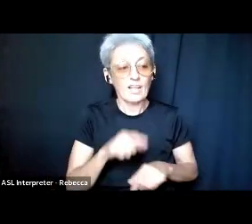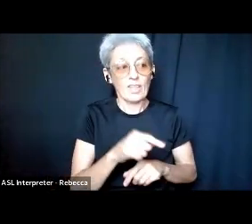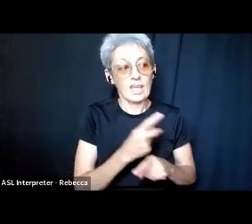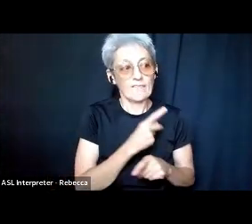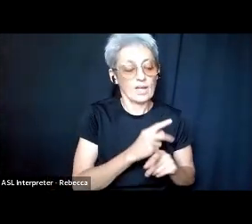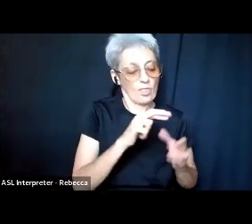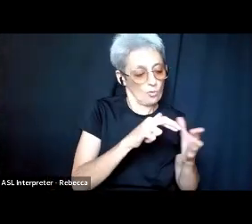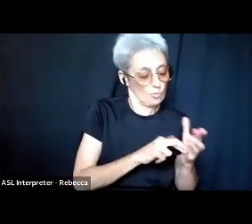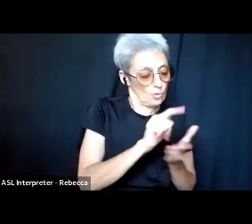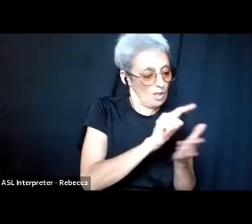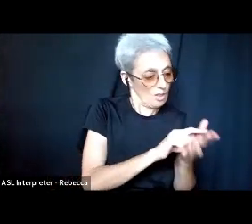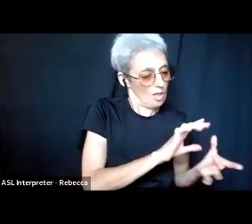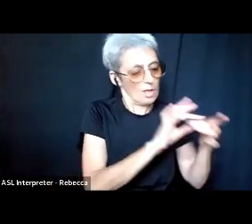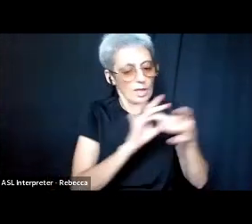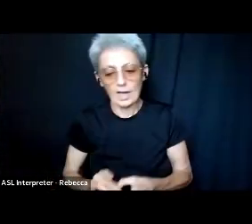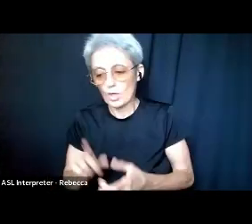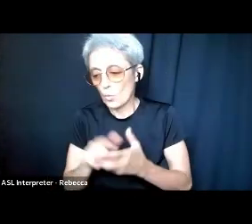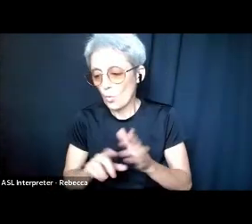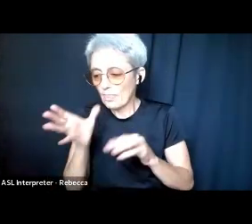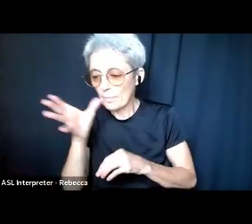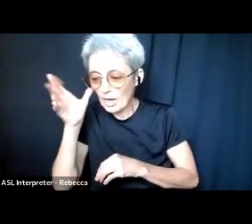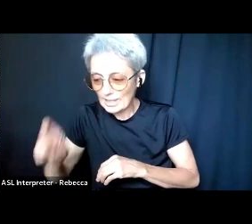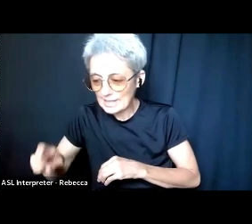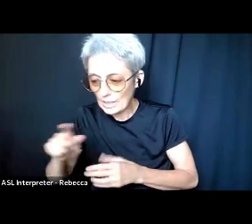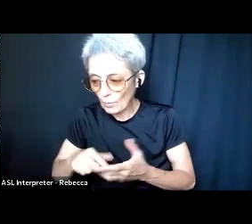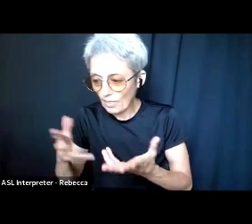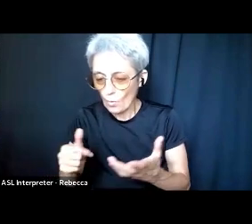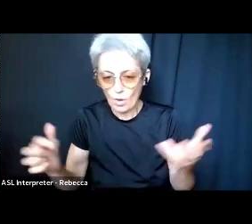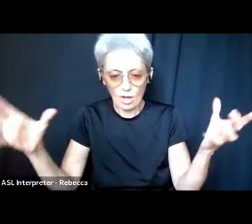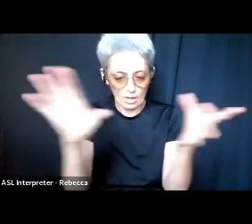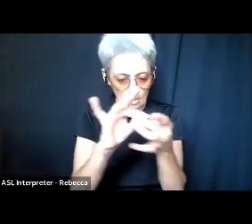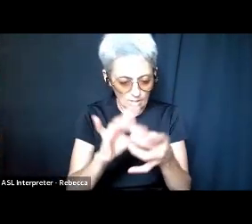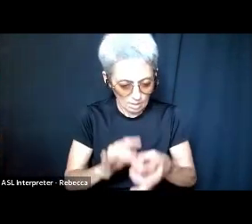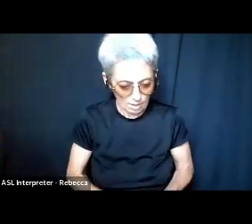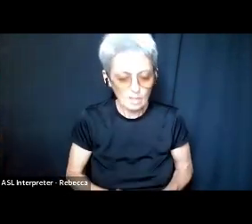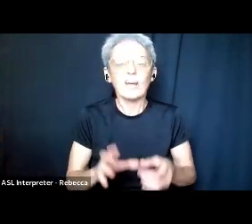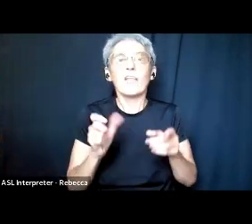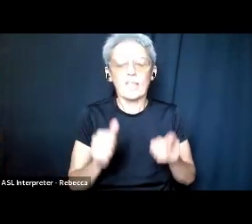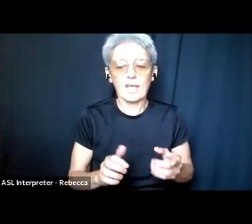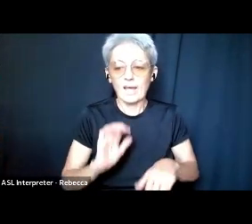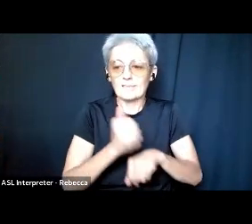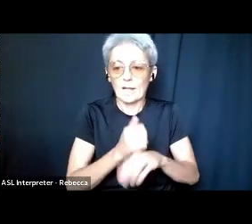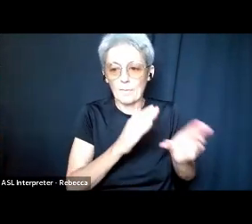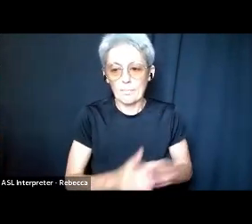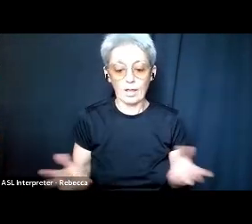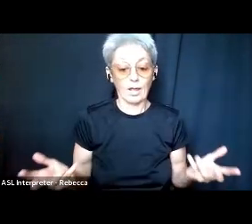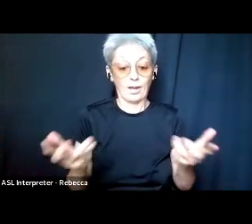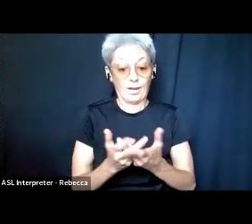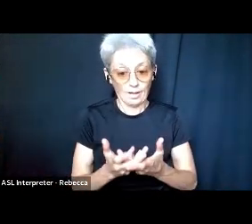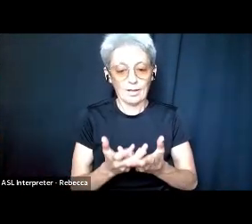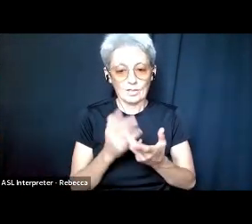need and want, and they can develop a plan to journey through to get to the outcome that the parents desire.